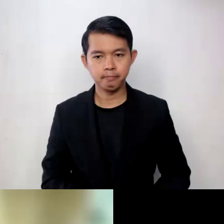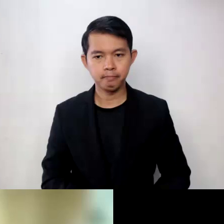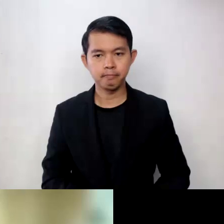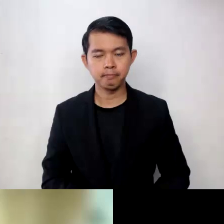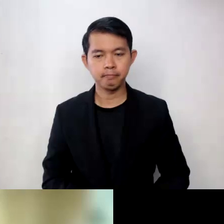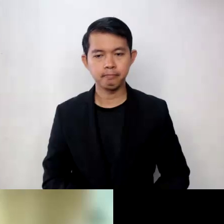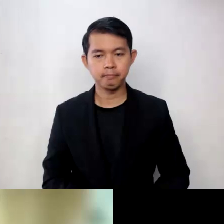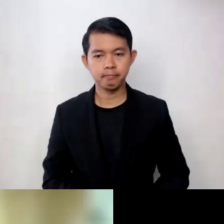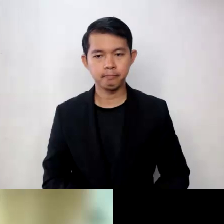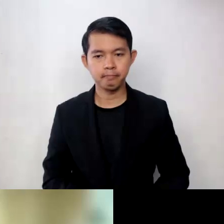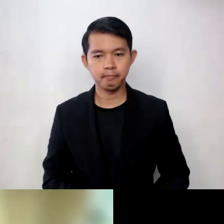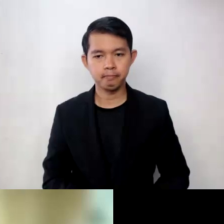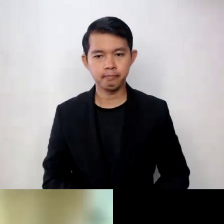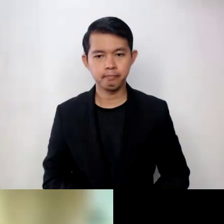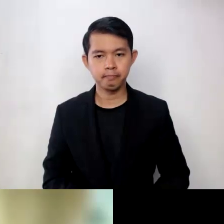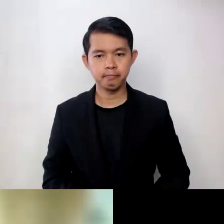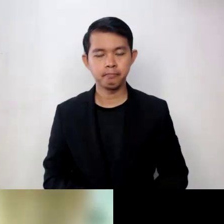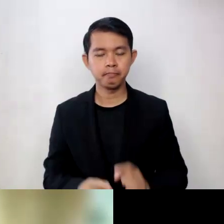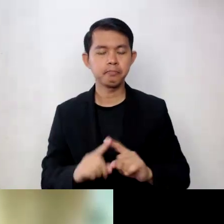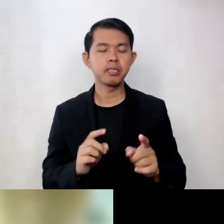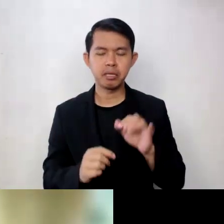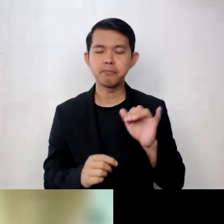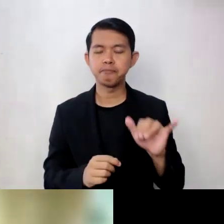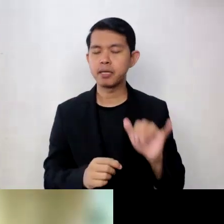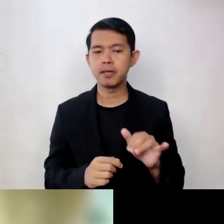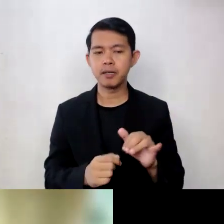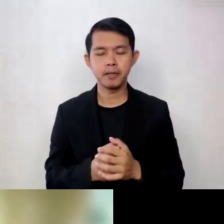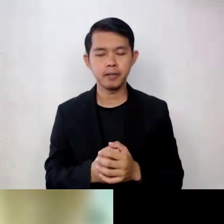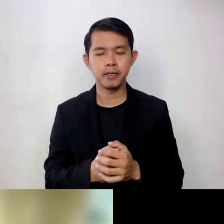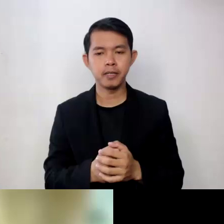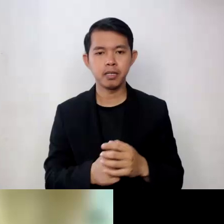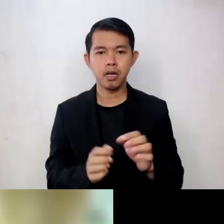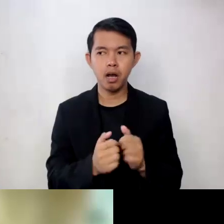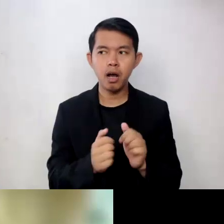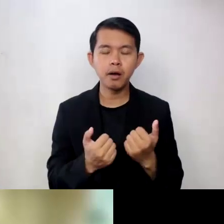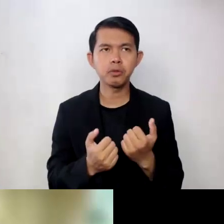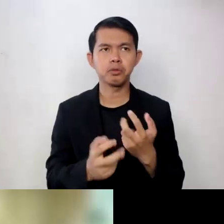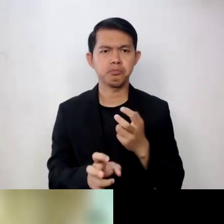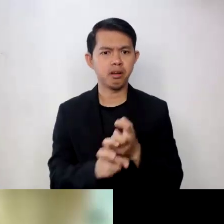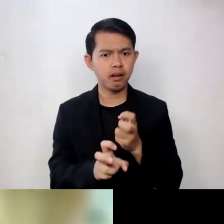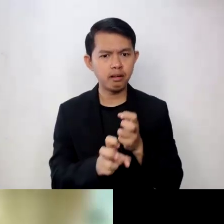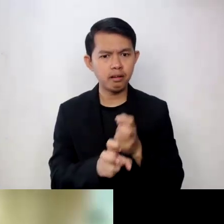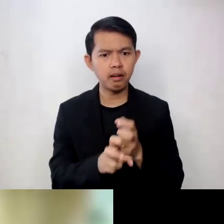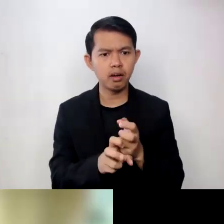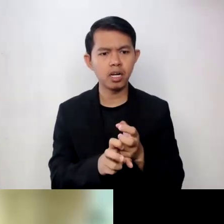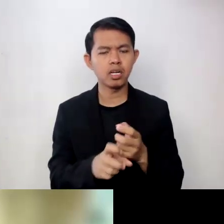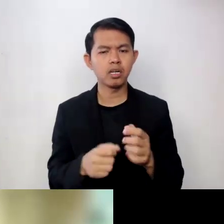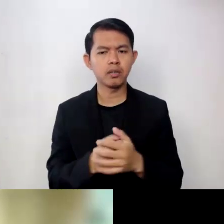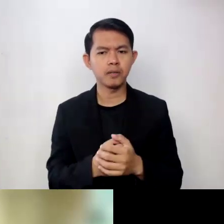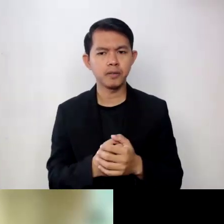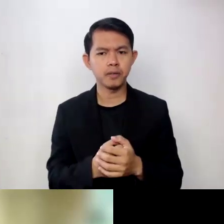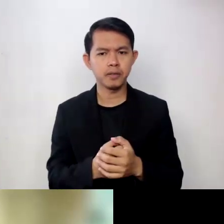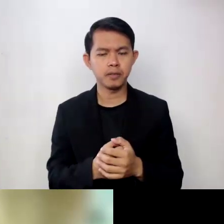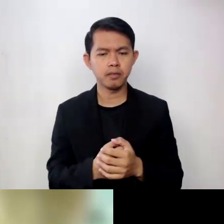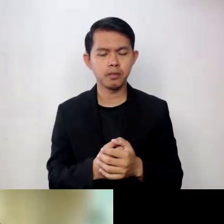pinagagalingan din nung field ng statistics at paano siguro mahirap or mahirap i-contend with yung